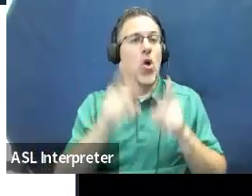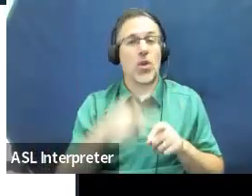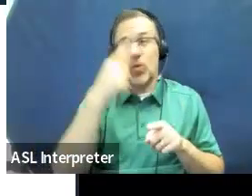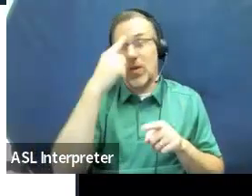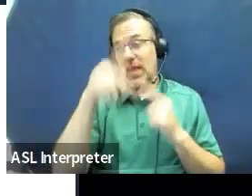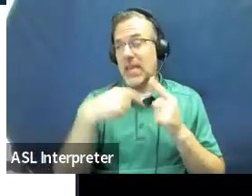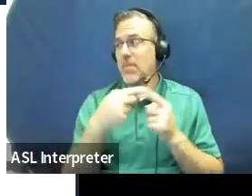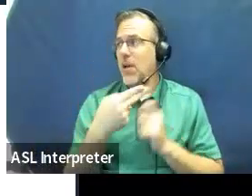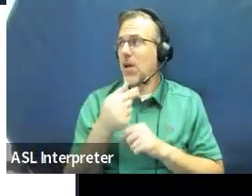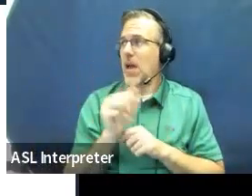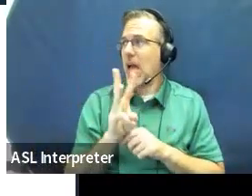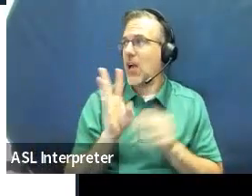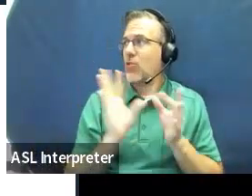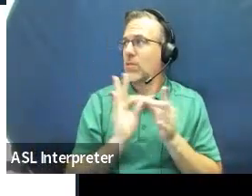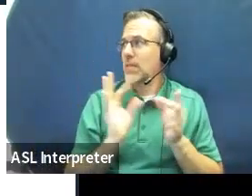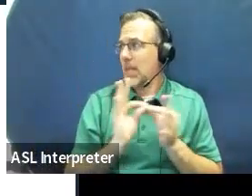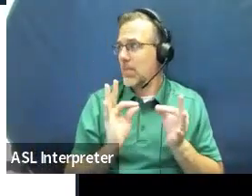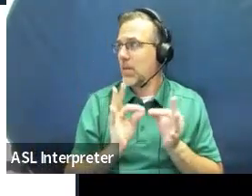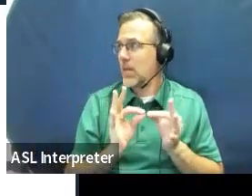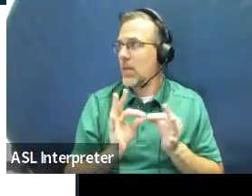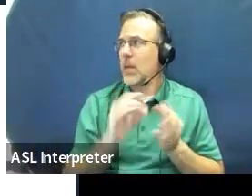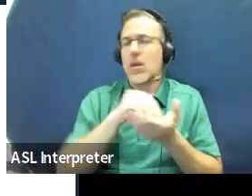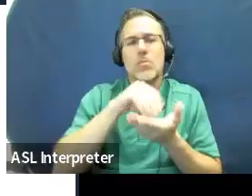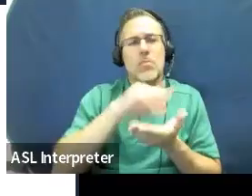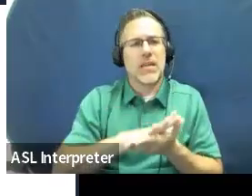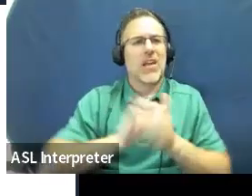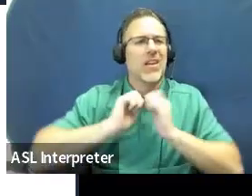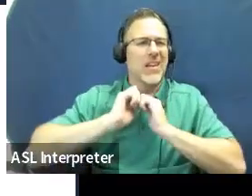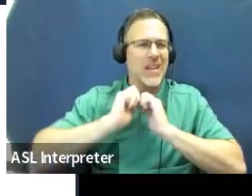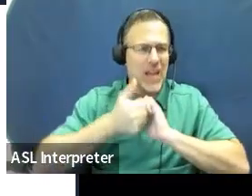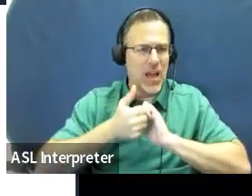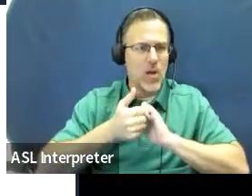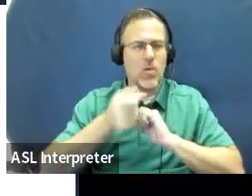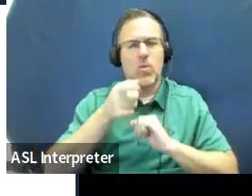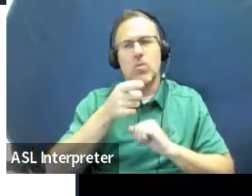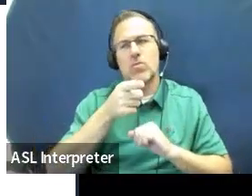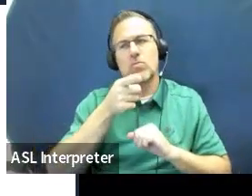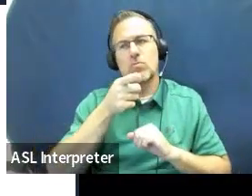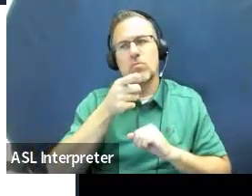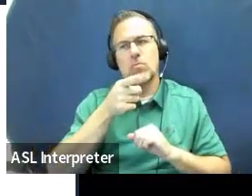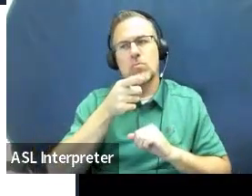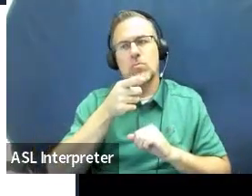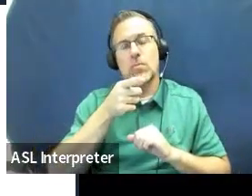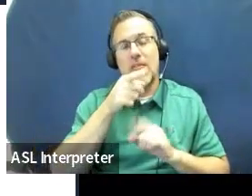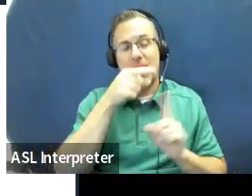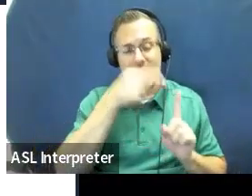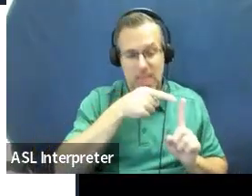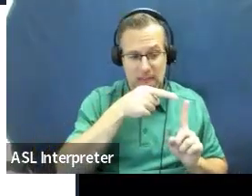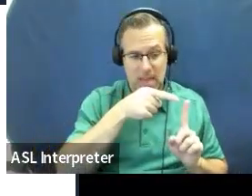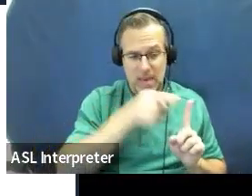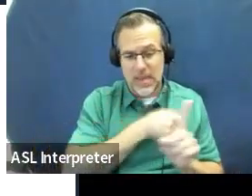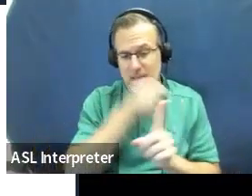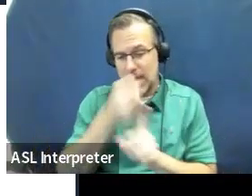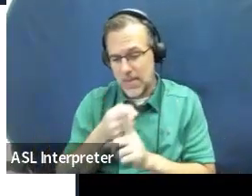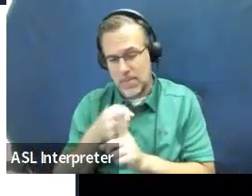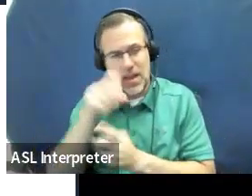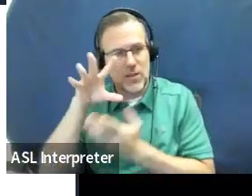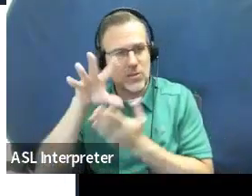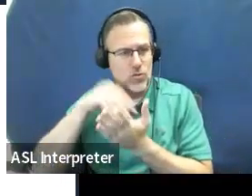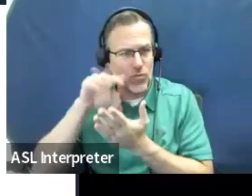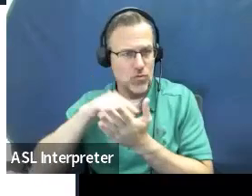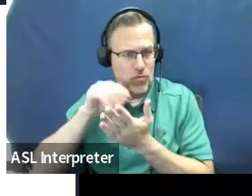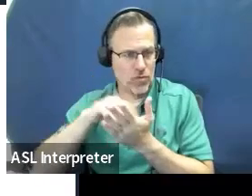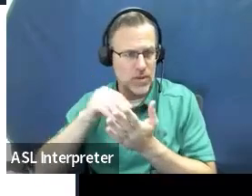is it affecting them? So just be careful in this area. When you're writing a how statement, we're seeing a lot